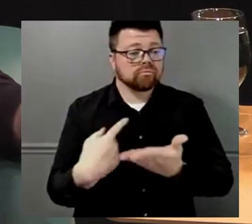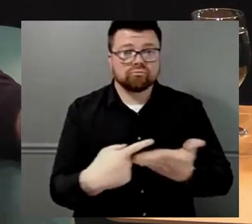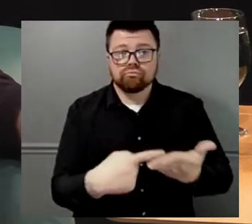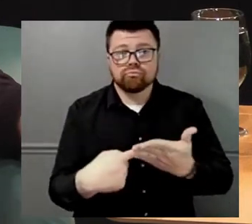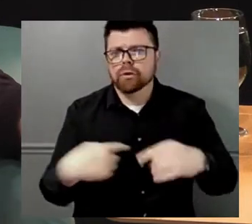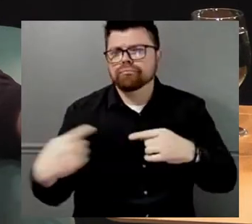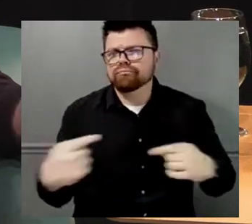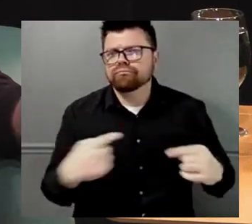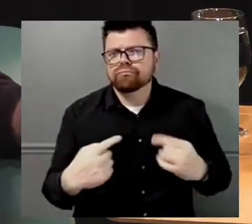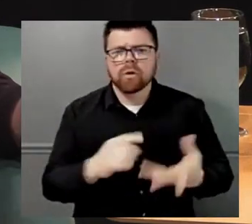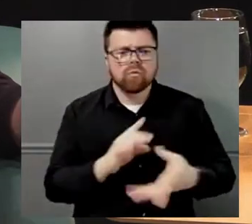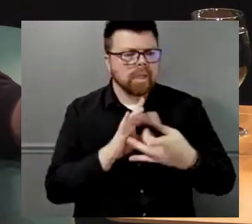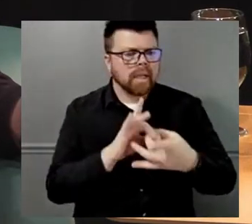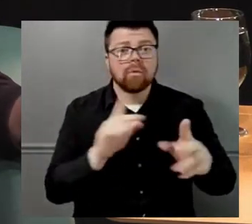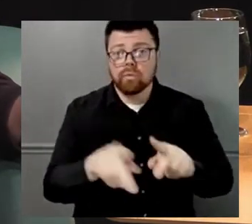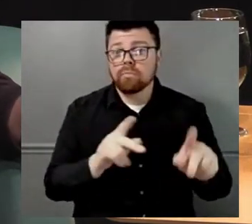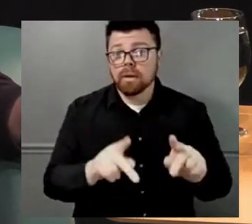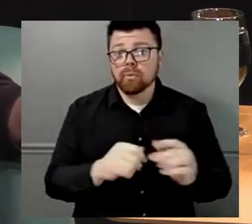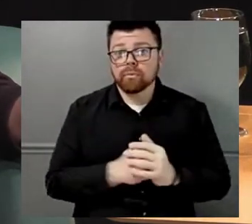at relating with people, because